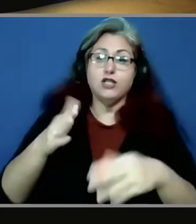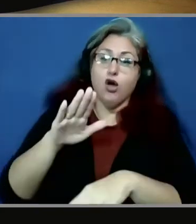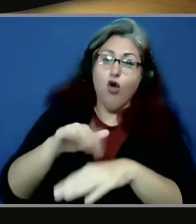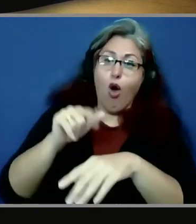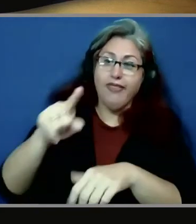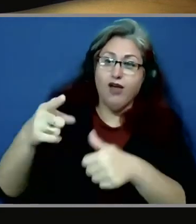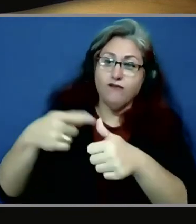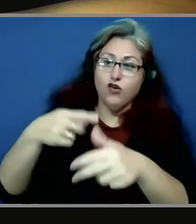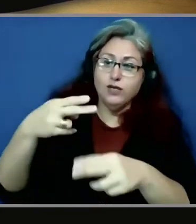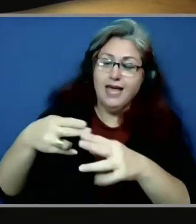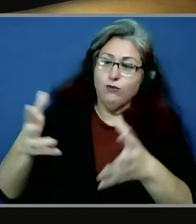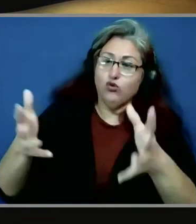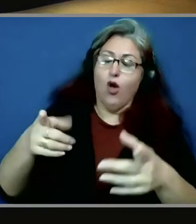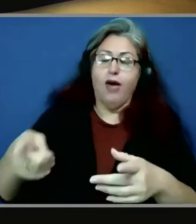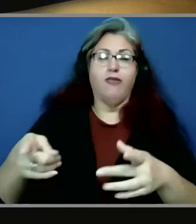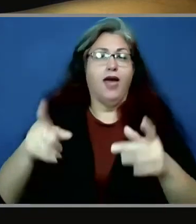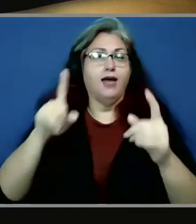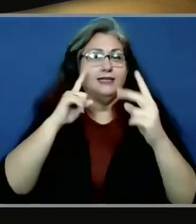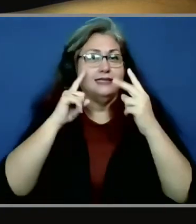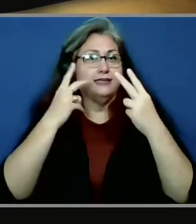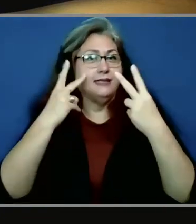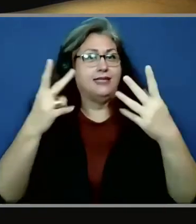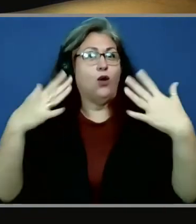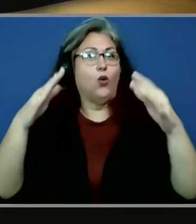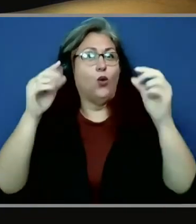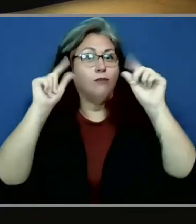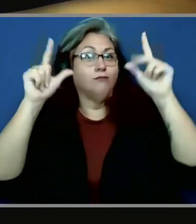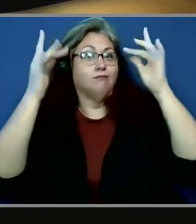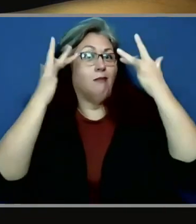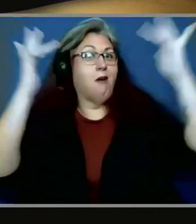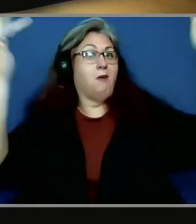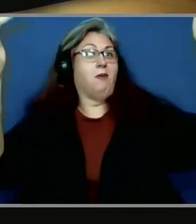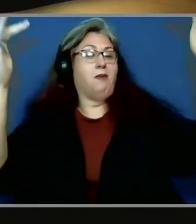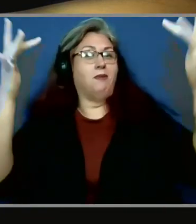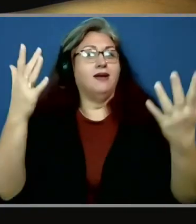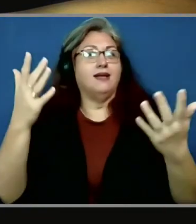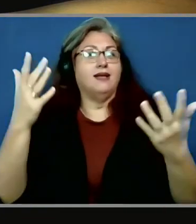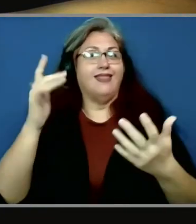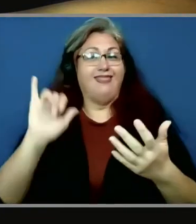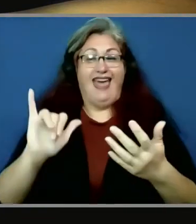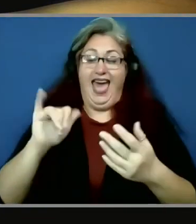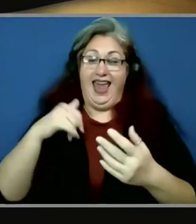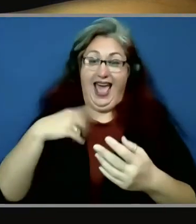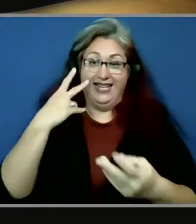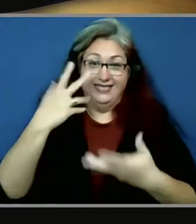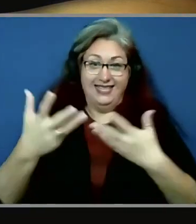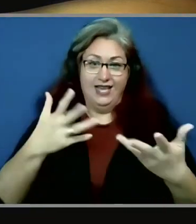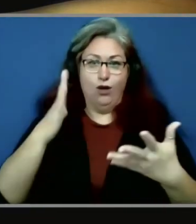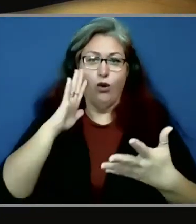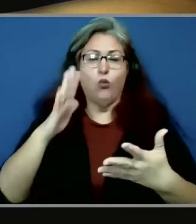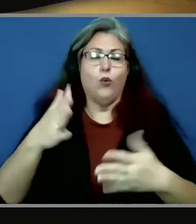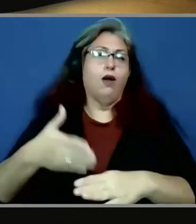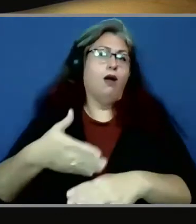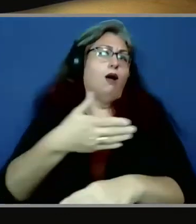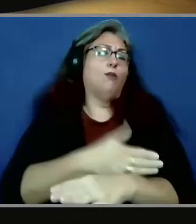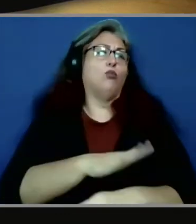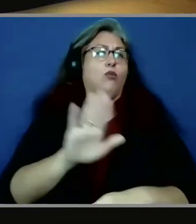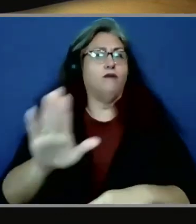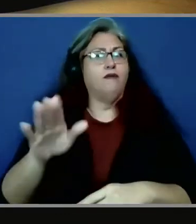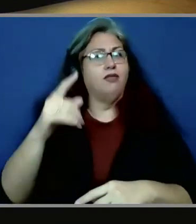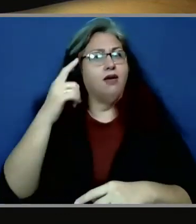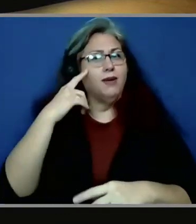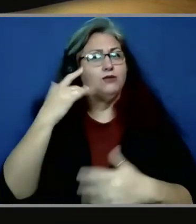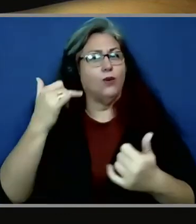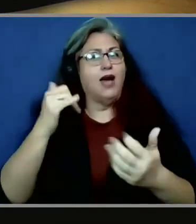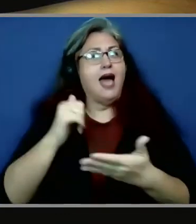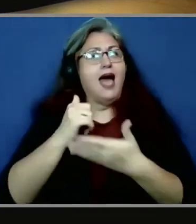name, their eyes really lit up. And just that in itself alone, I think will make a big difference. So this is where we can